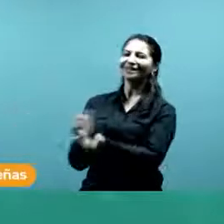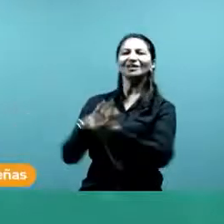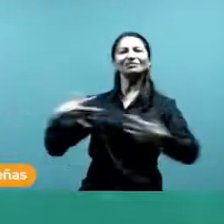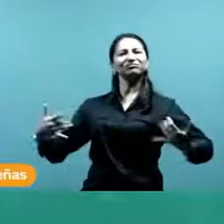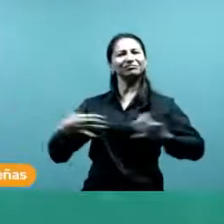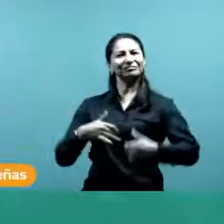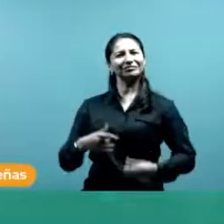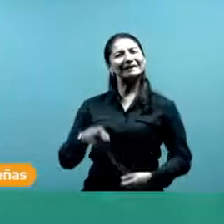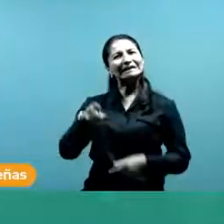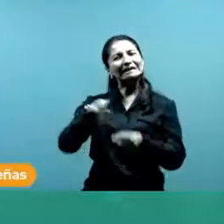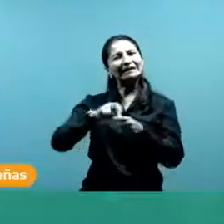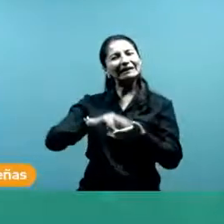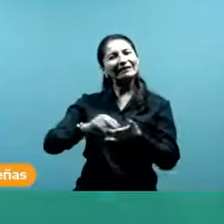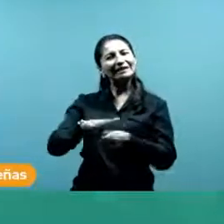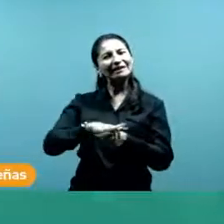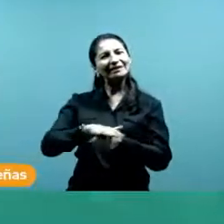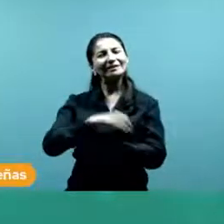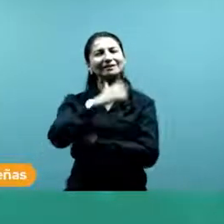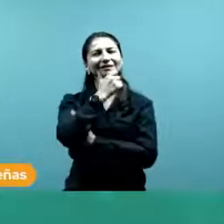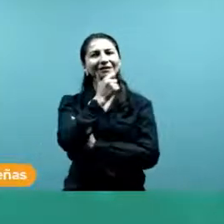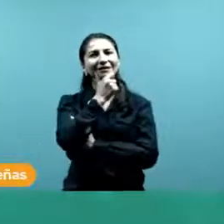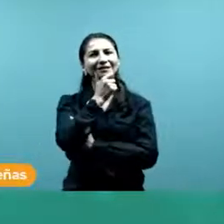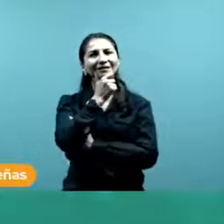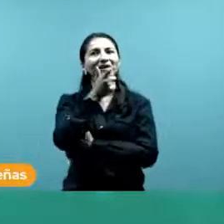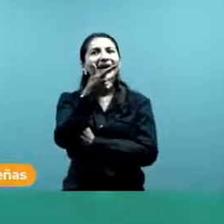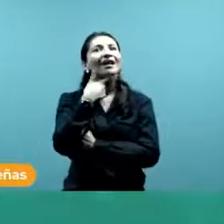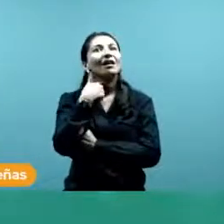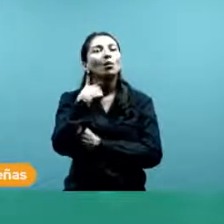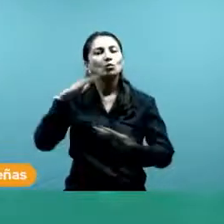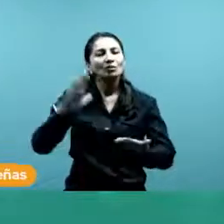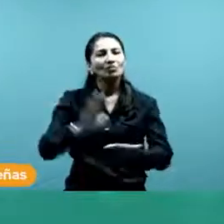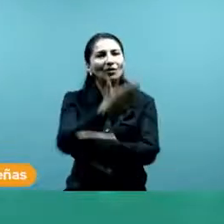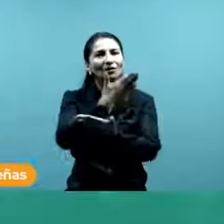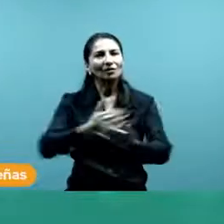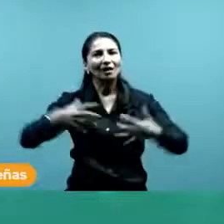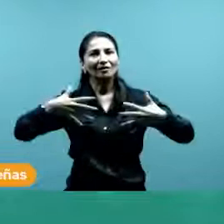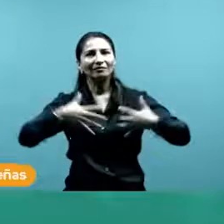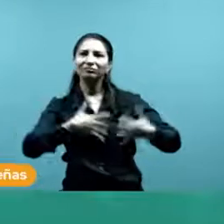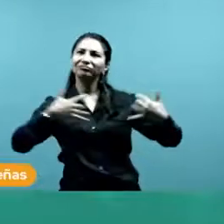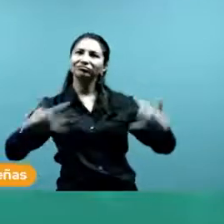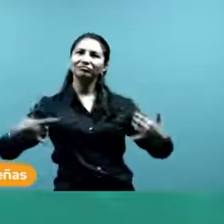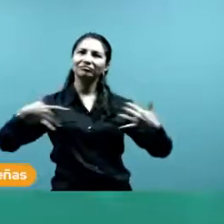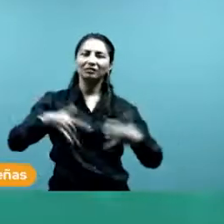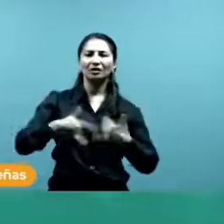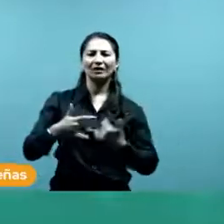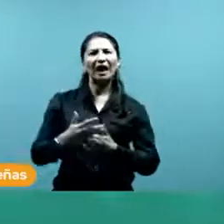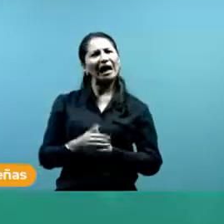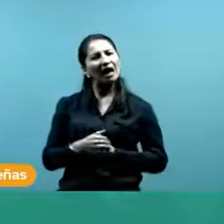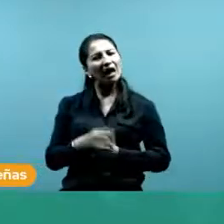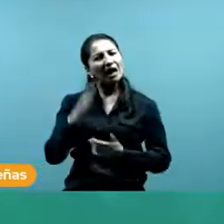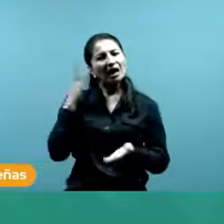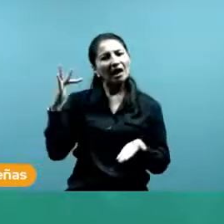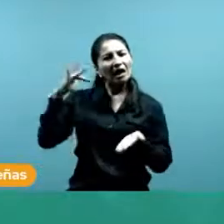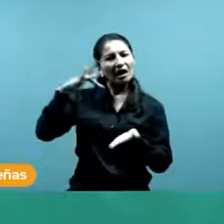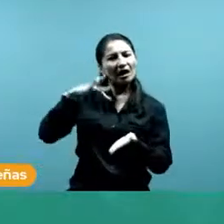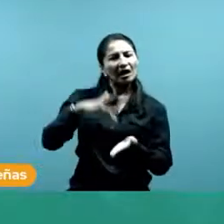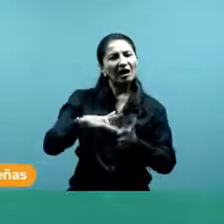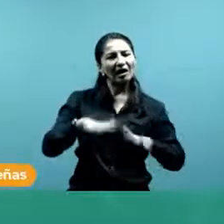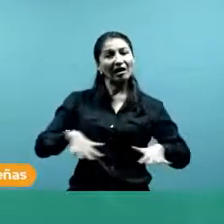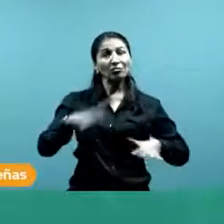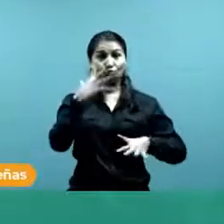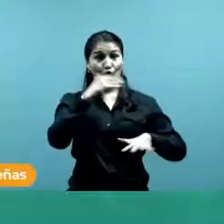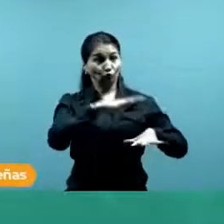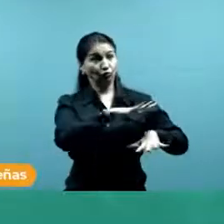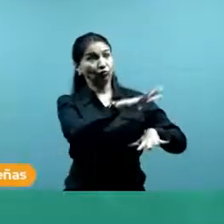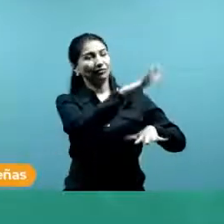this singing in the little resort that they built for themselves in beautiful mountains. En este lugar hermoso, en